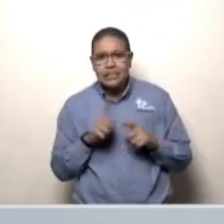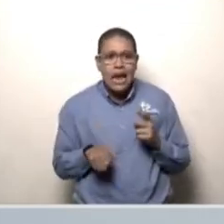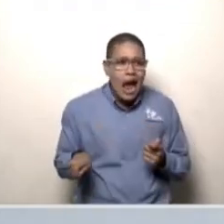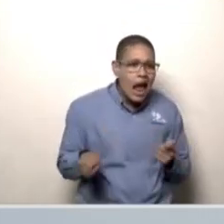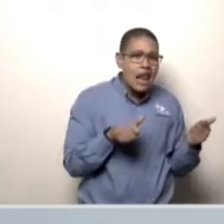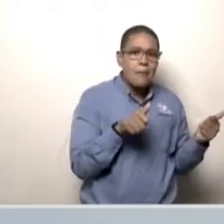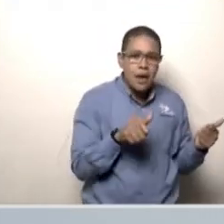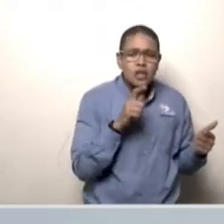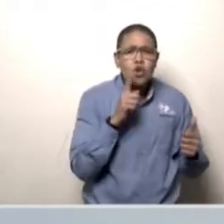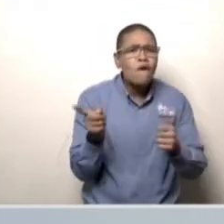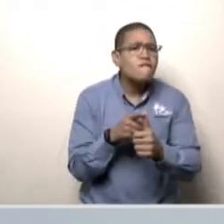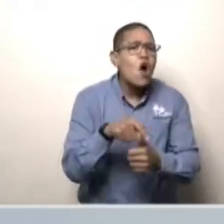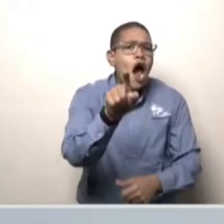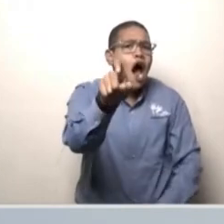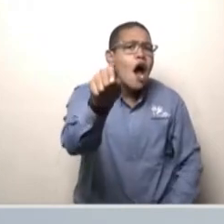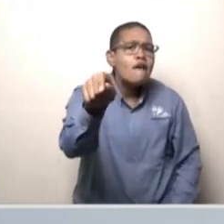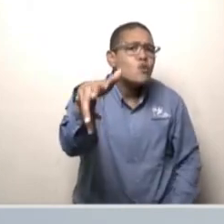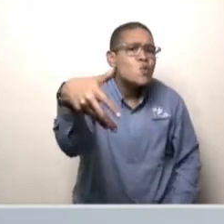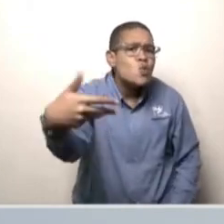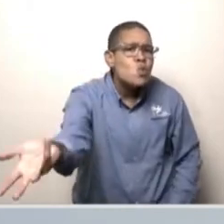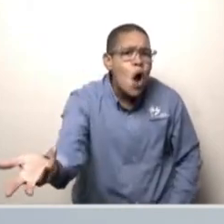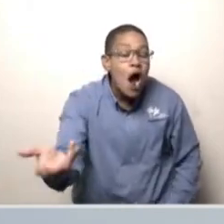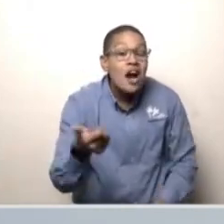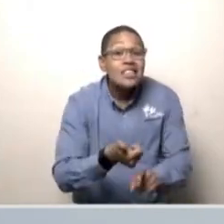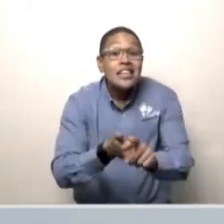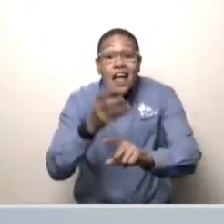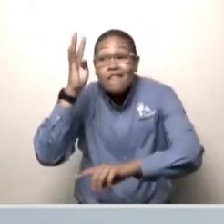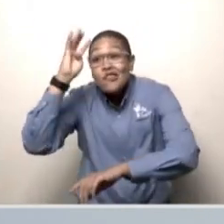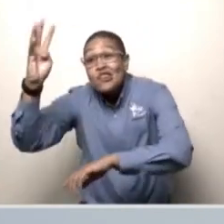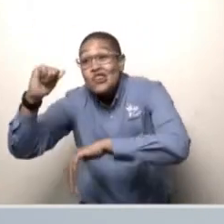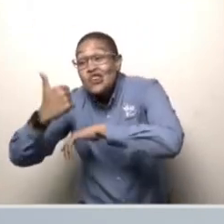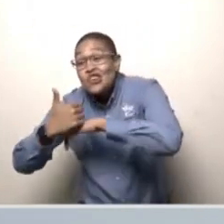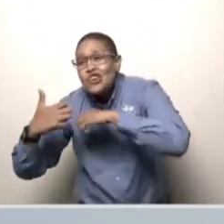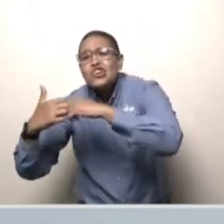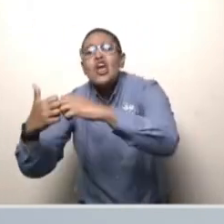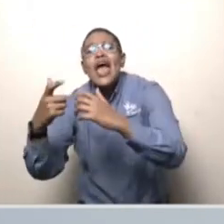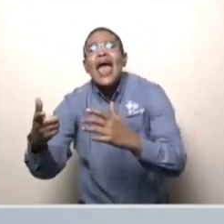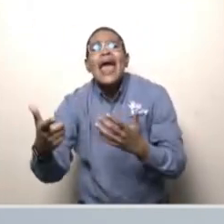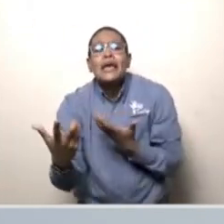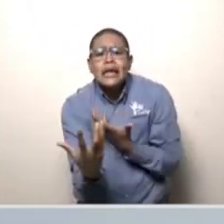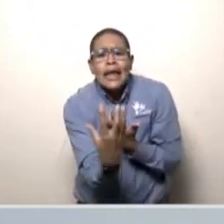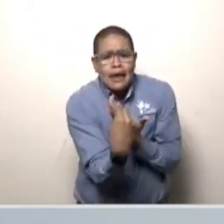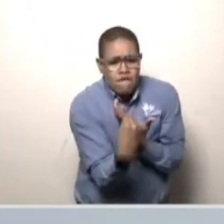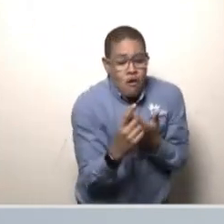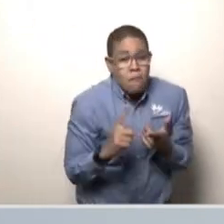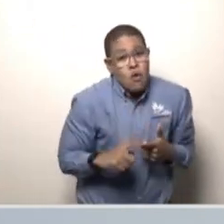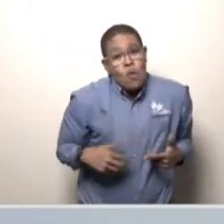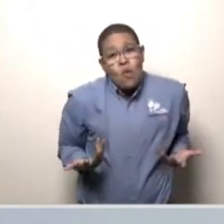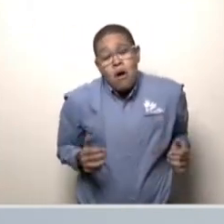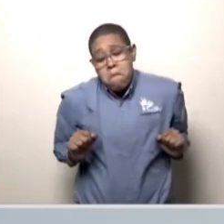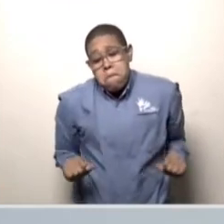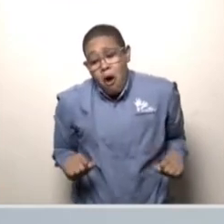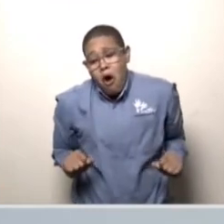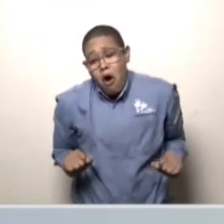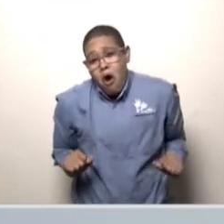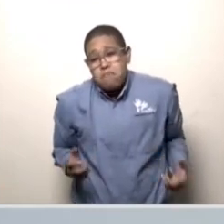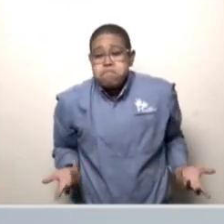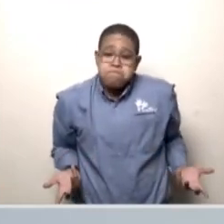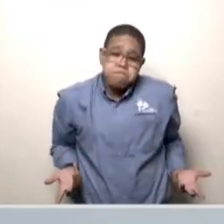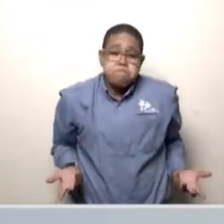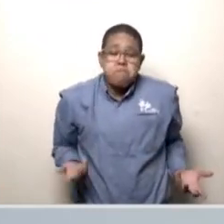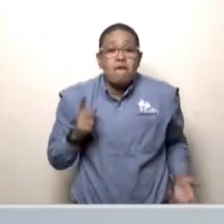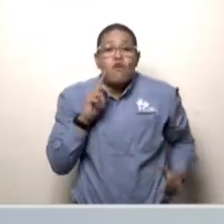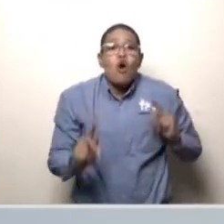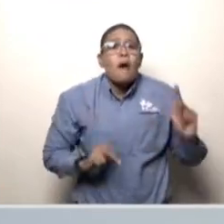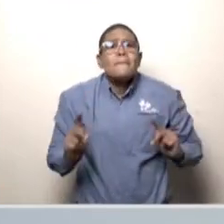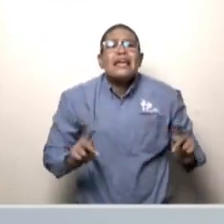first thing we have to do is create that environment and possibility for